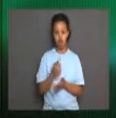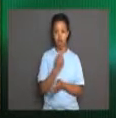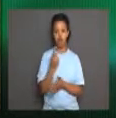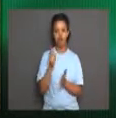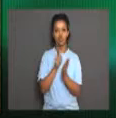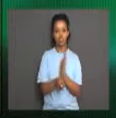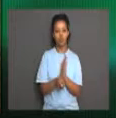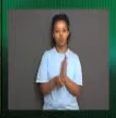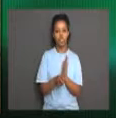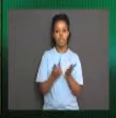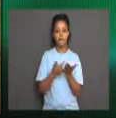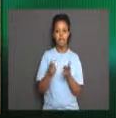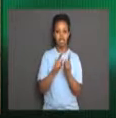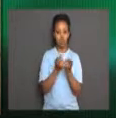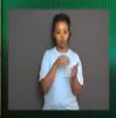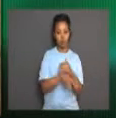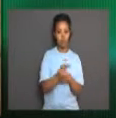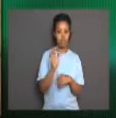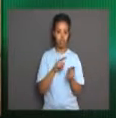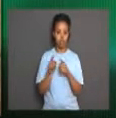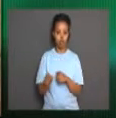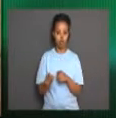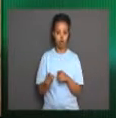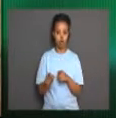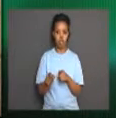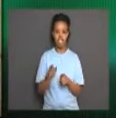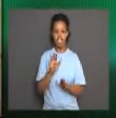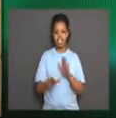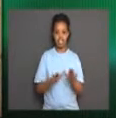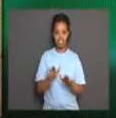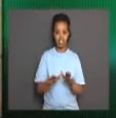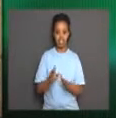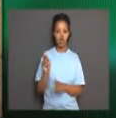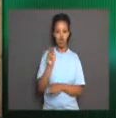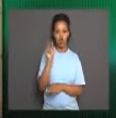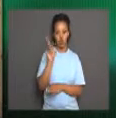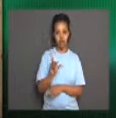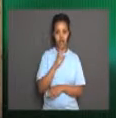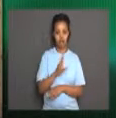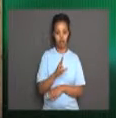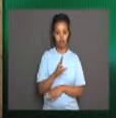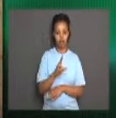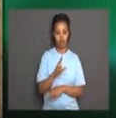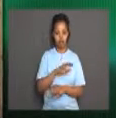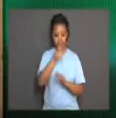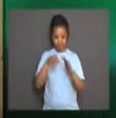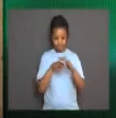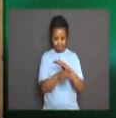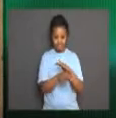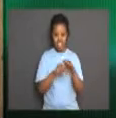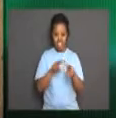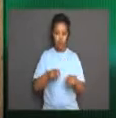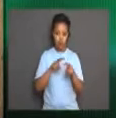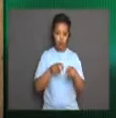fossils found in this category are footprints, feces or holes, tunnels